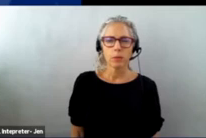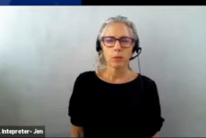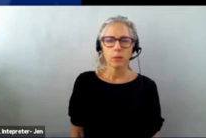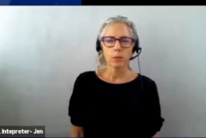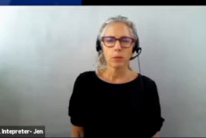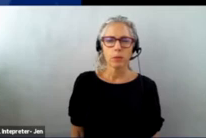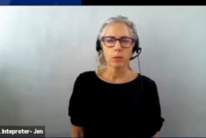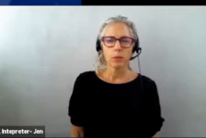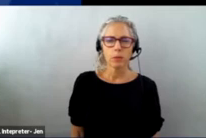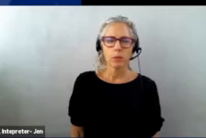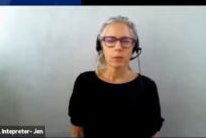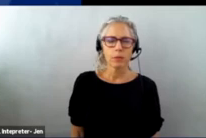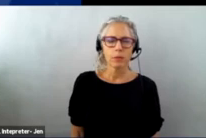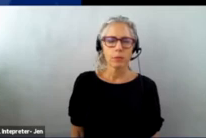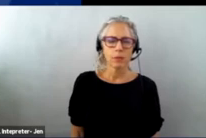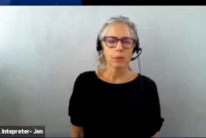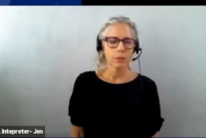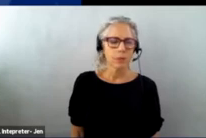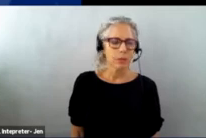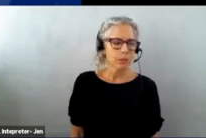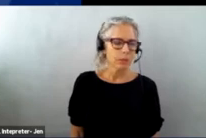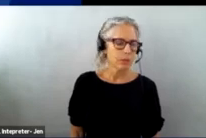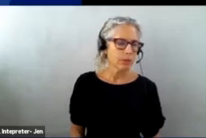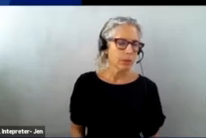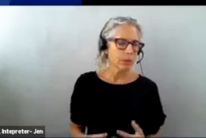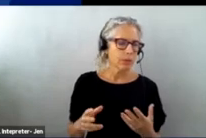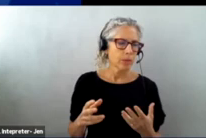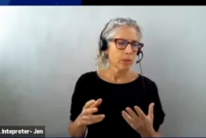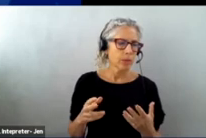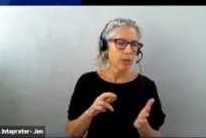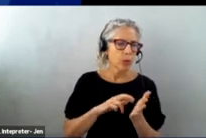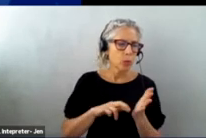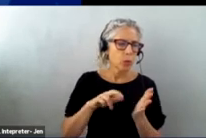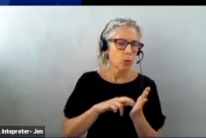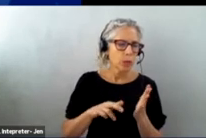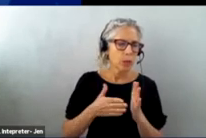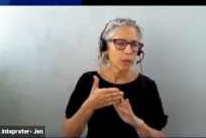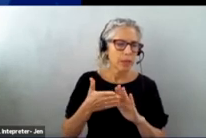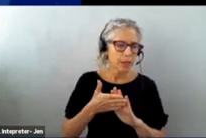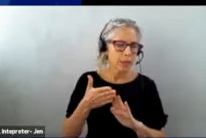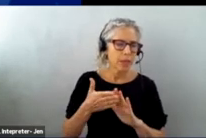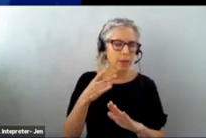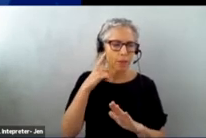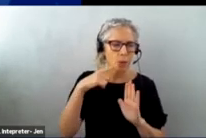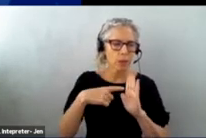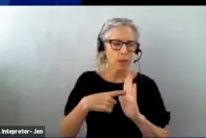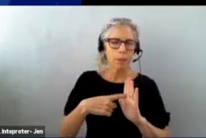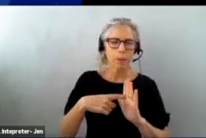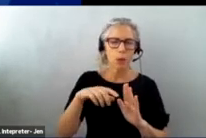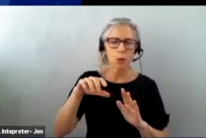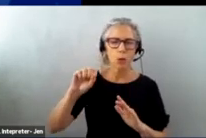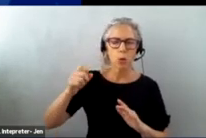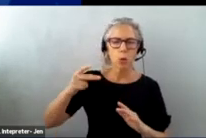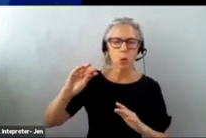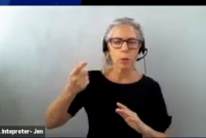I think you're muted, Dana. You're muted. Yeah. Sorry, there is research being conducted, for example, scoping